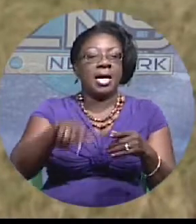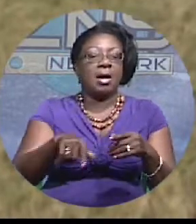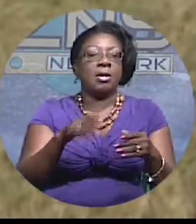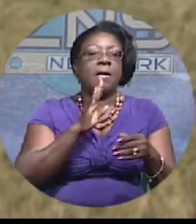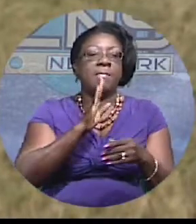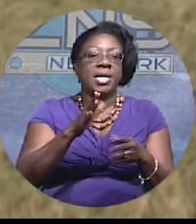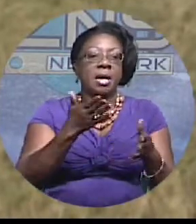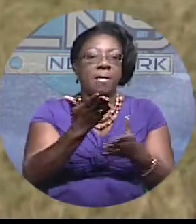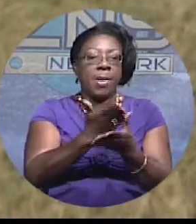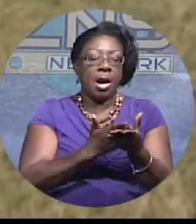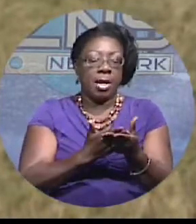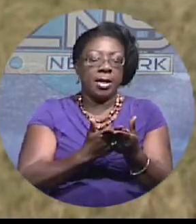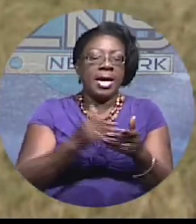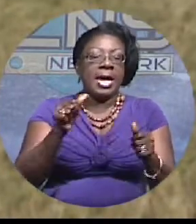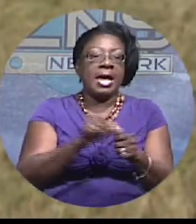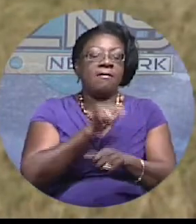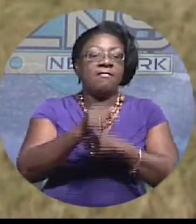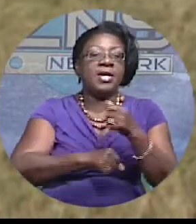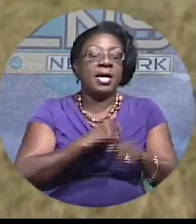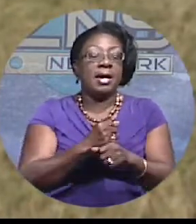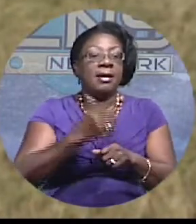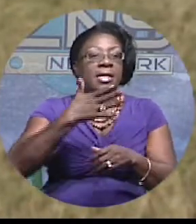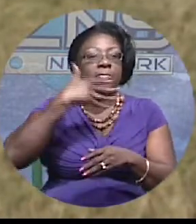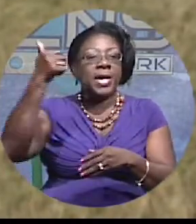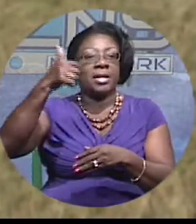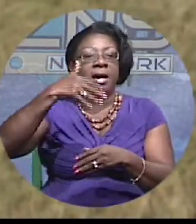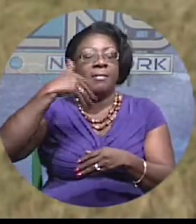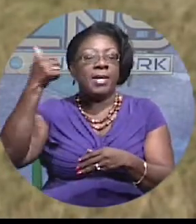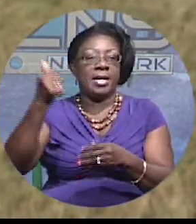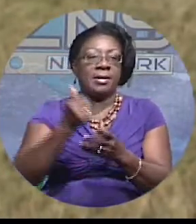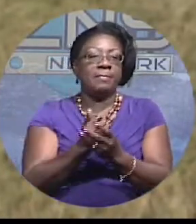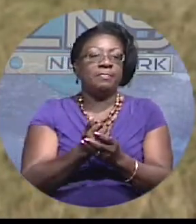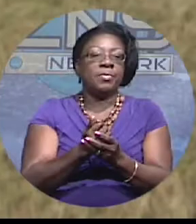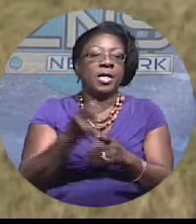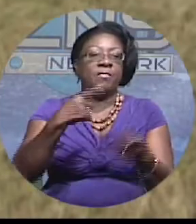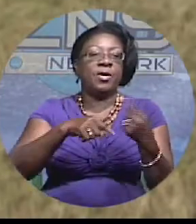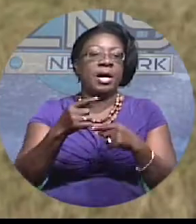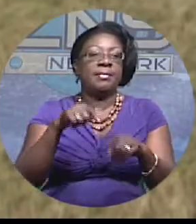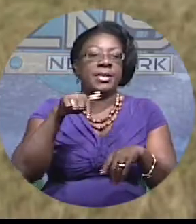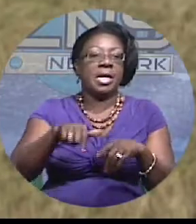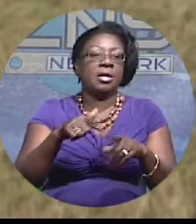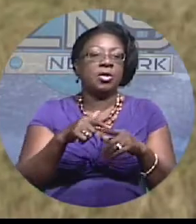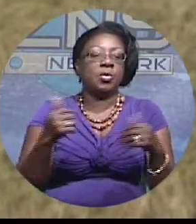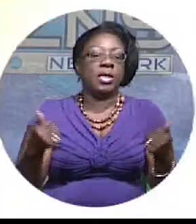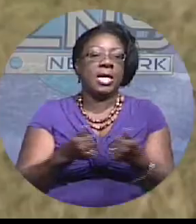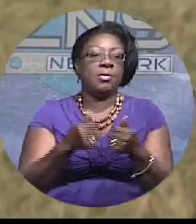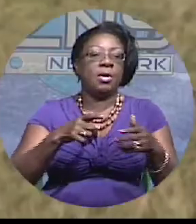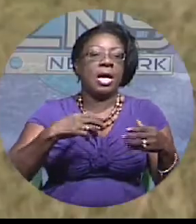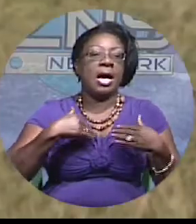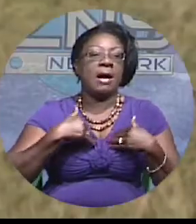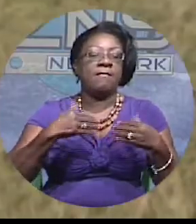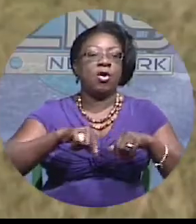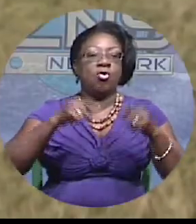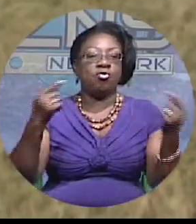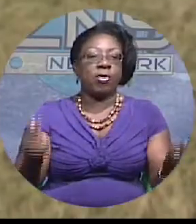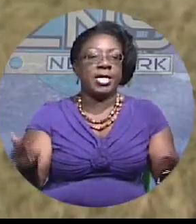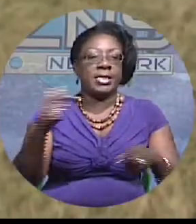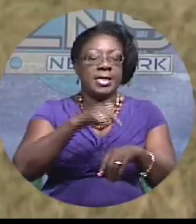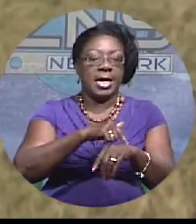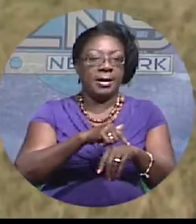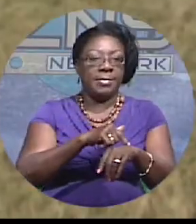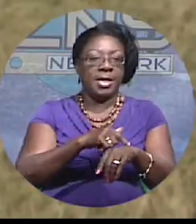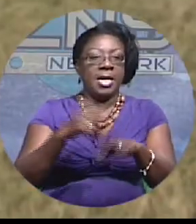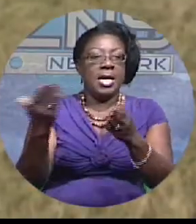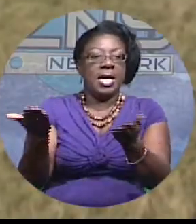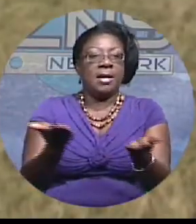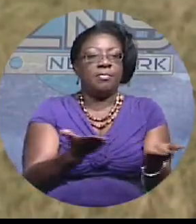more teams. We're looking forward for great turnout, and if you come down to our tournament, definitely you'll have a great time. What makes it special is it brings a